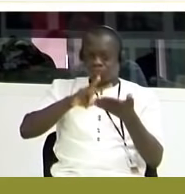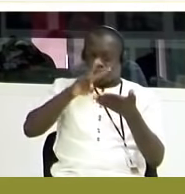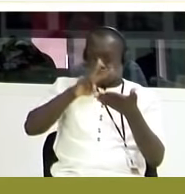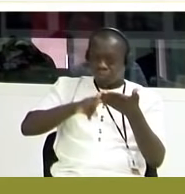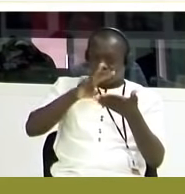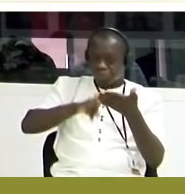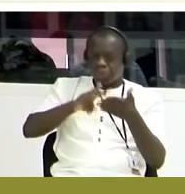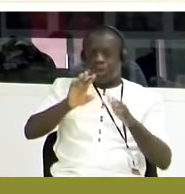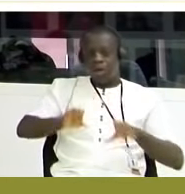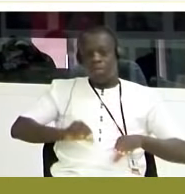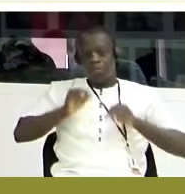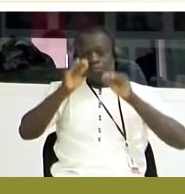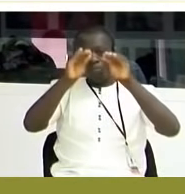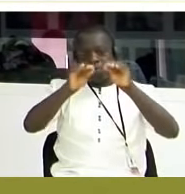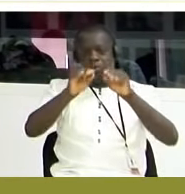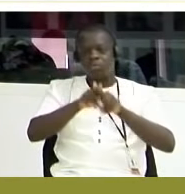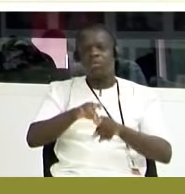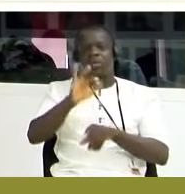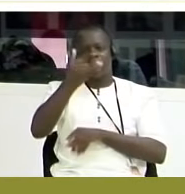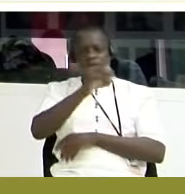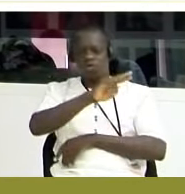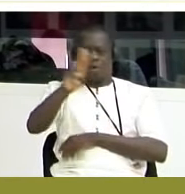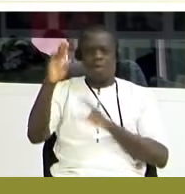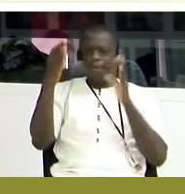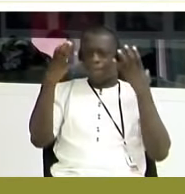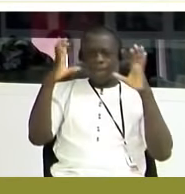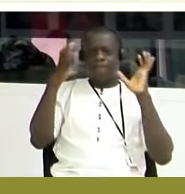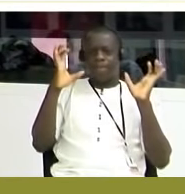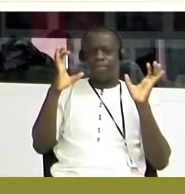the promotion? Yes, you may.